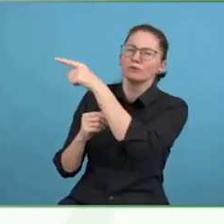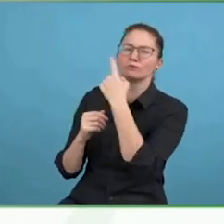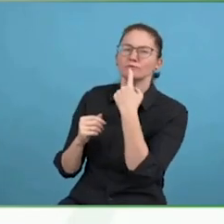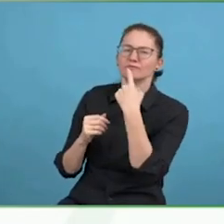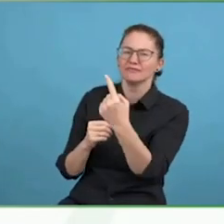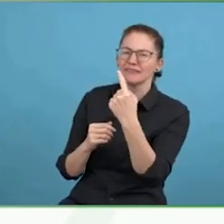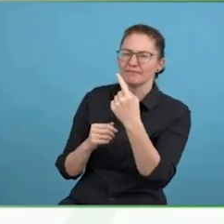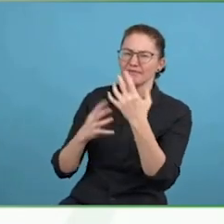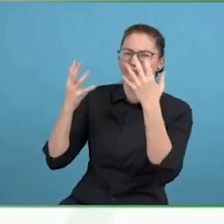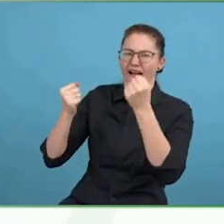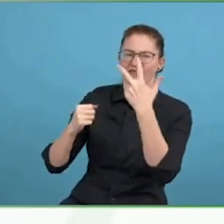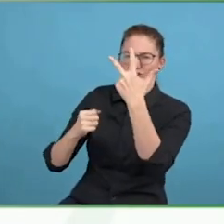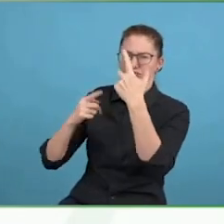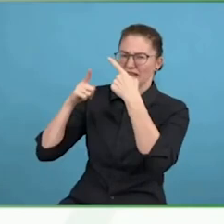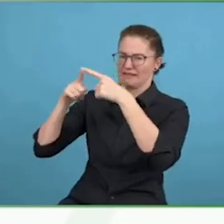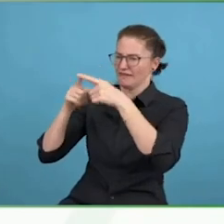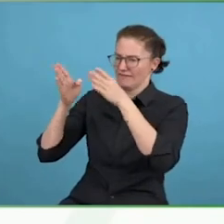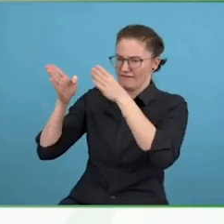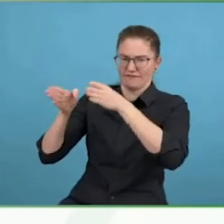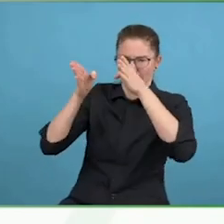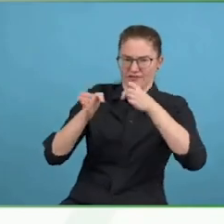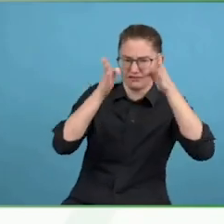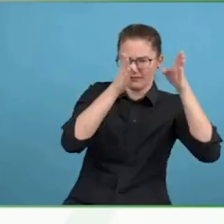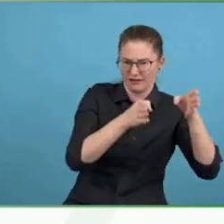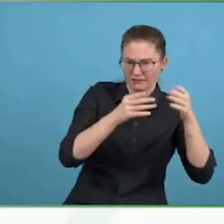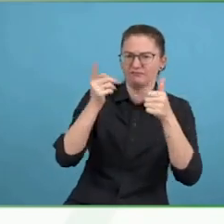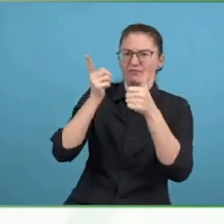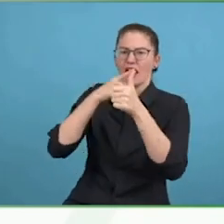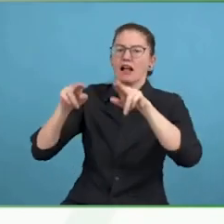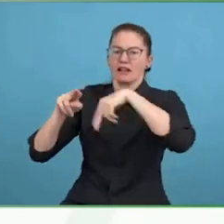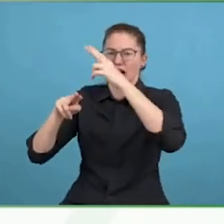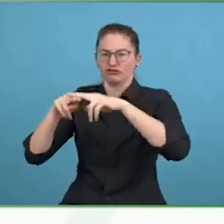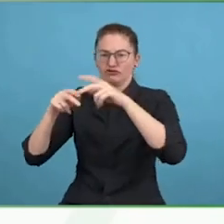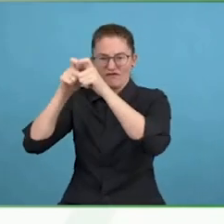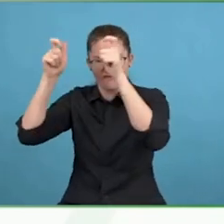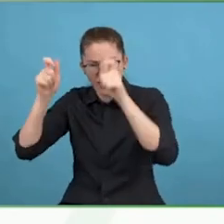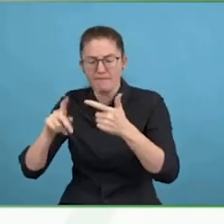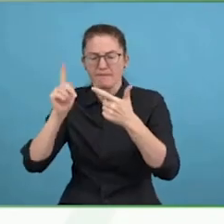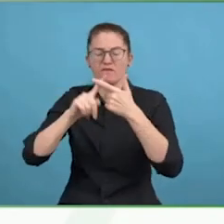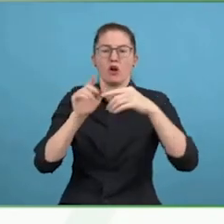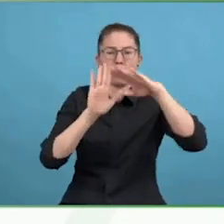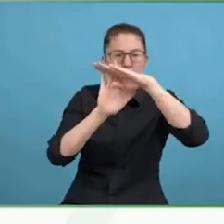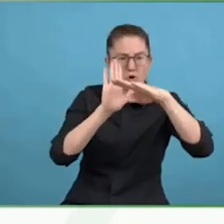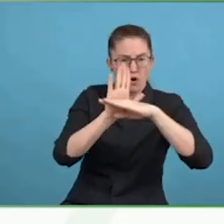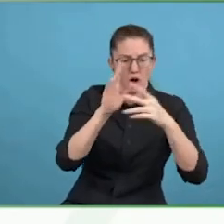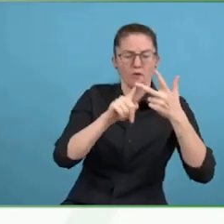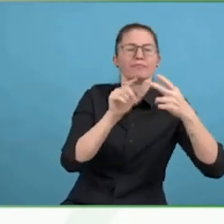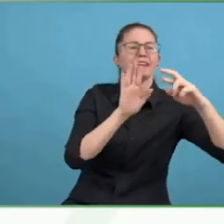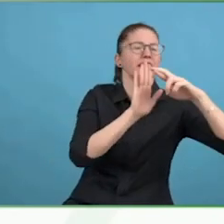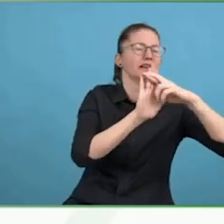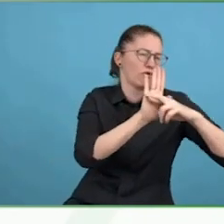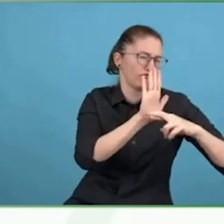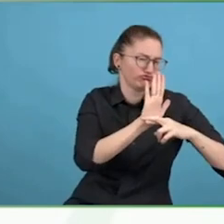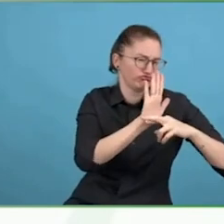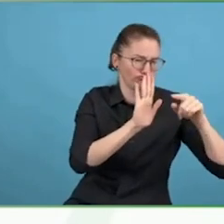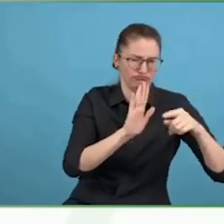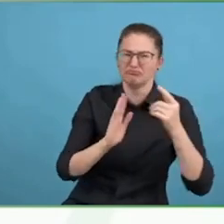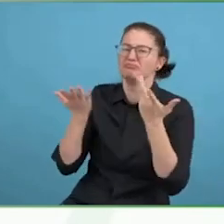laws, regulations or national framework. So Mani, you fire away first, please. Yes.